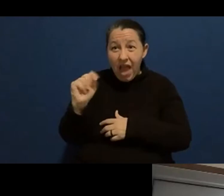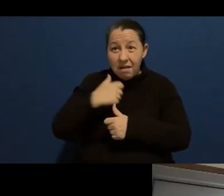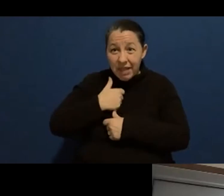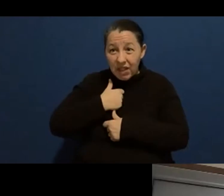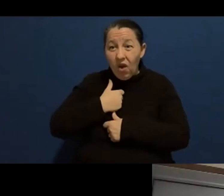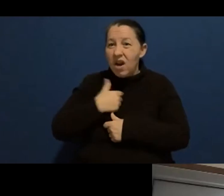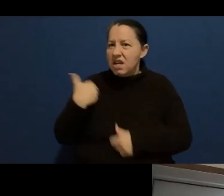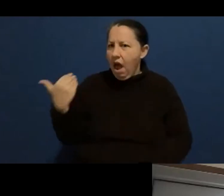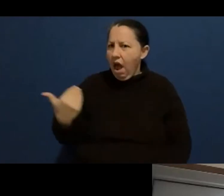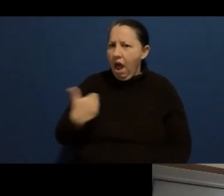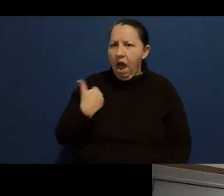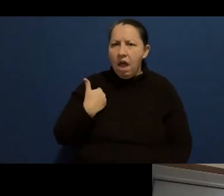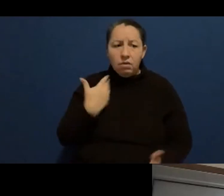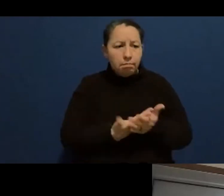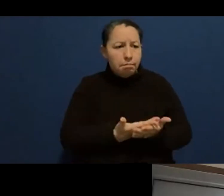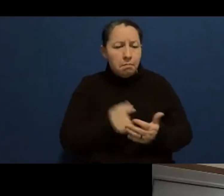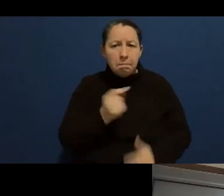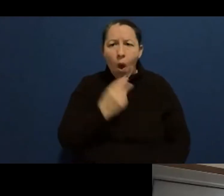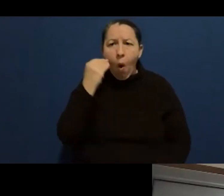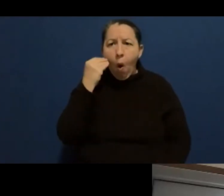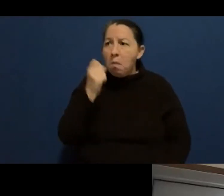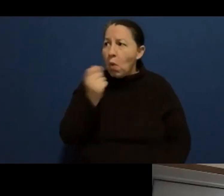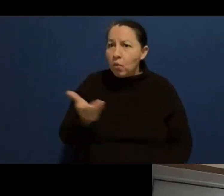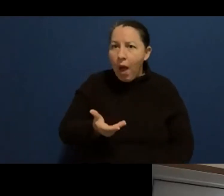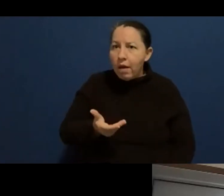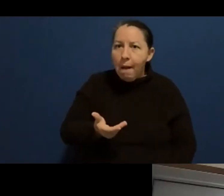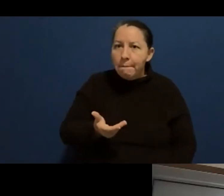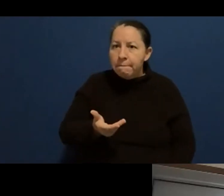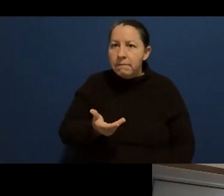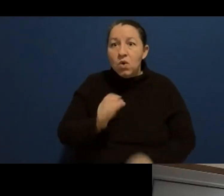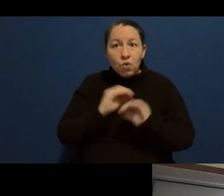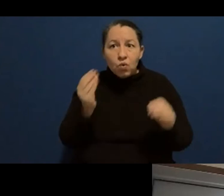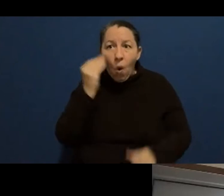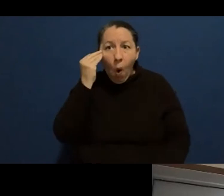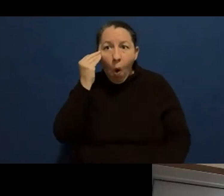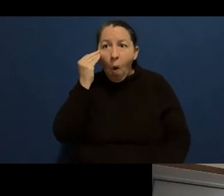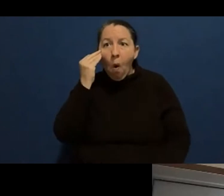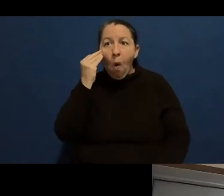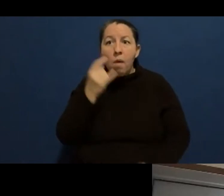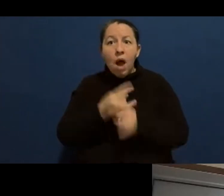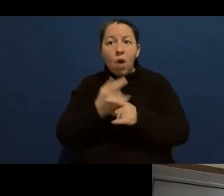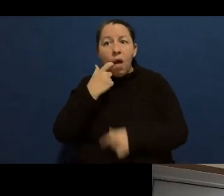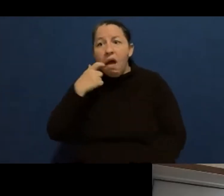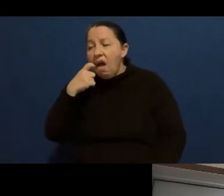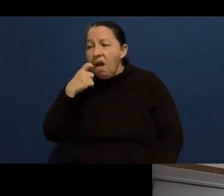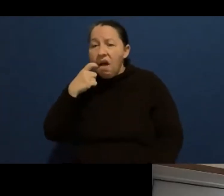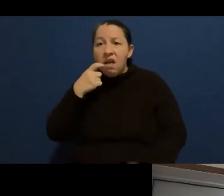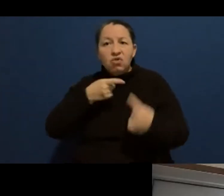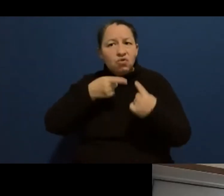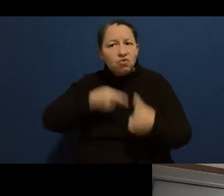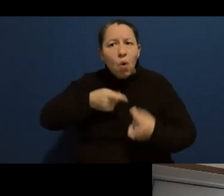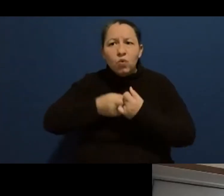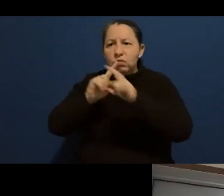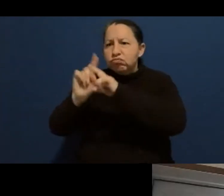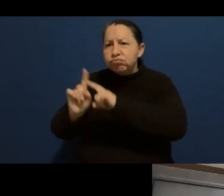to not be welcomed at home, became homeless, became an alcoholic, struggled with addictions,